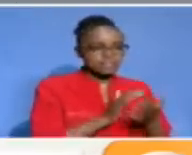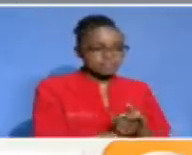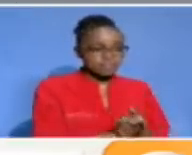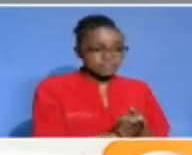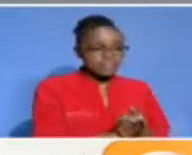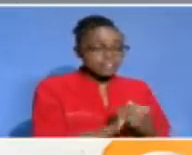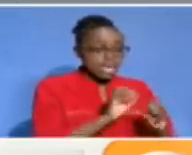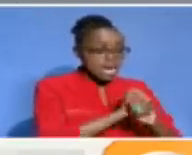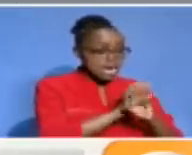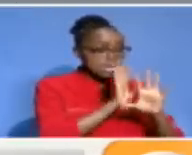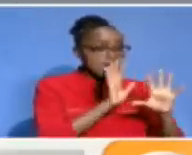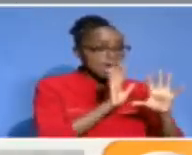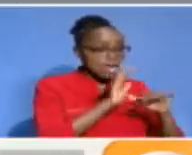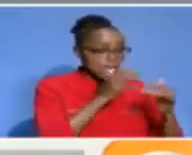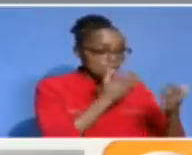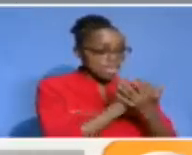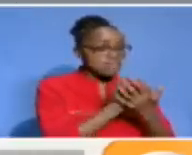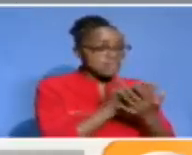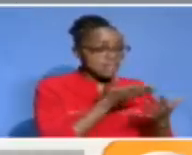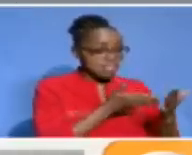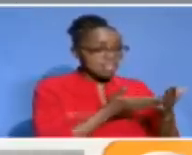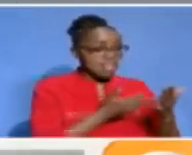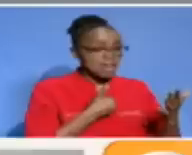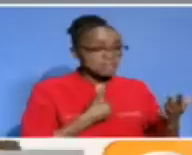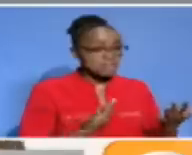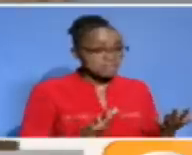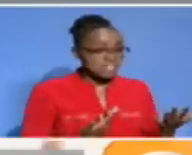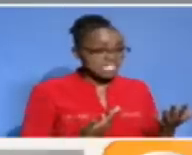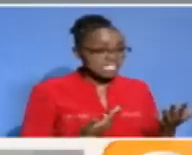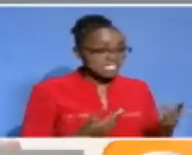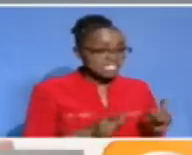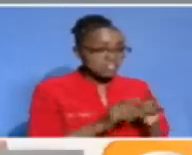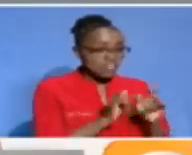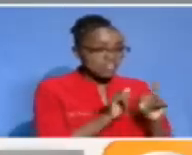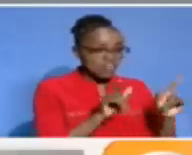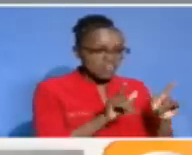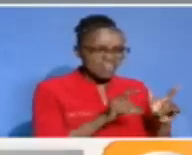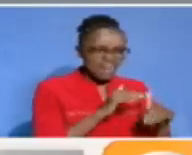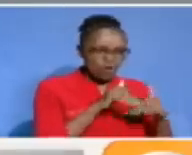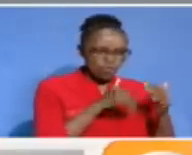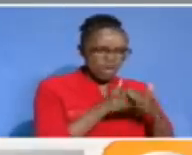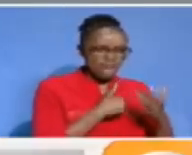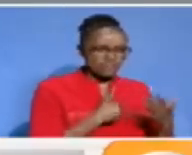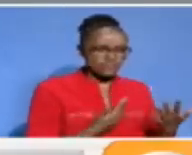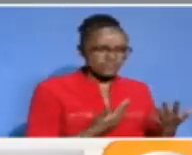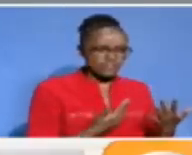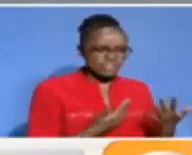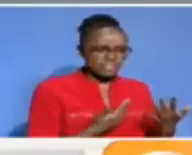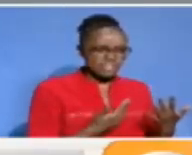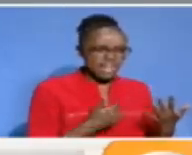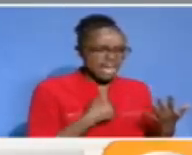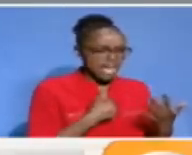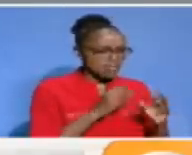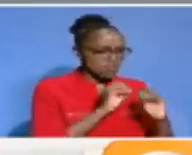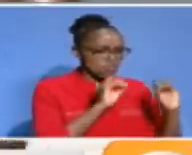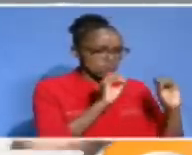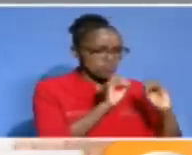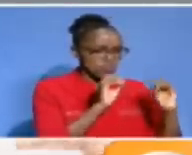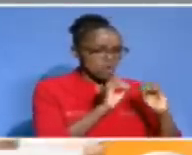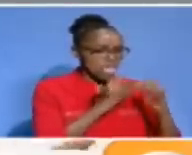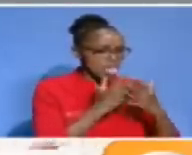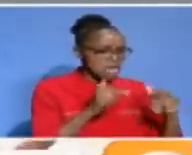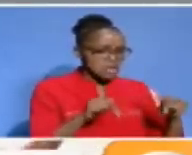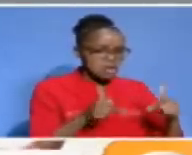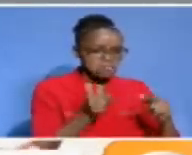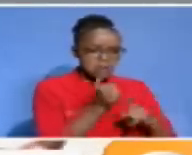it was clear and evident that there has been lessons learned and there was no chaos.